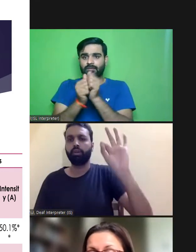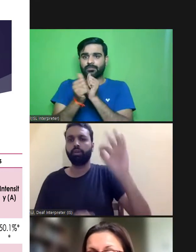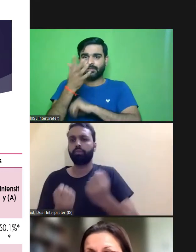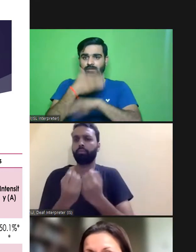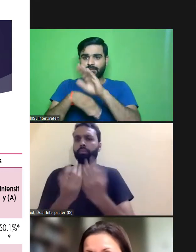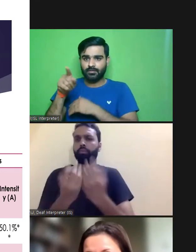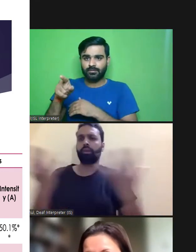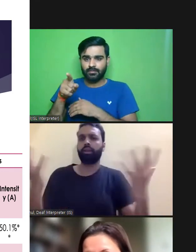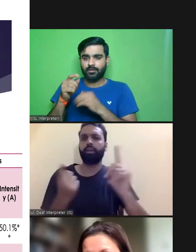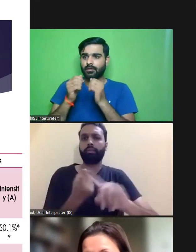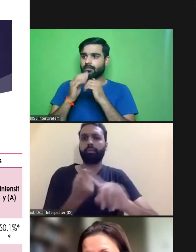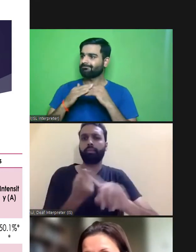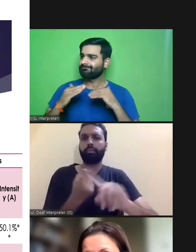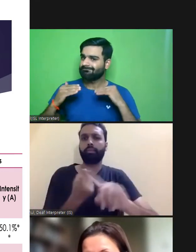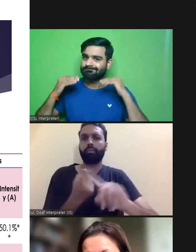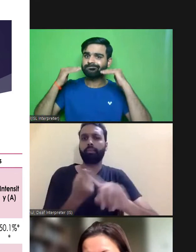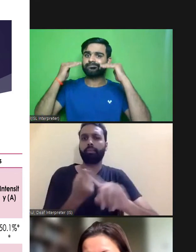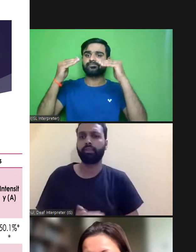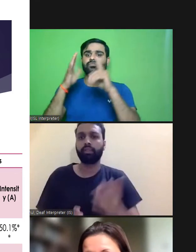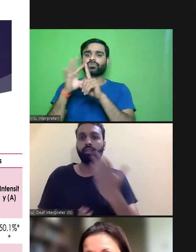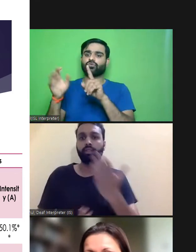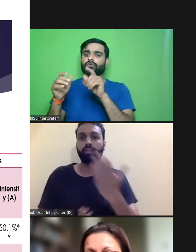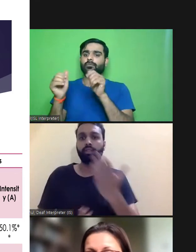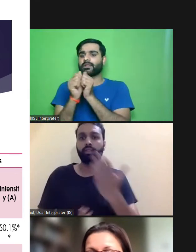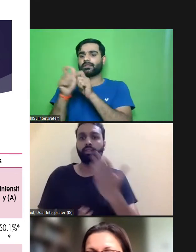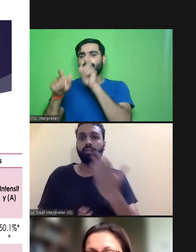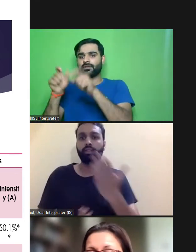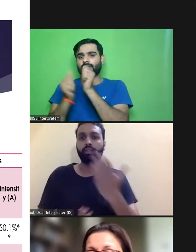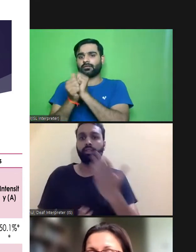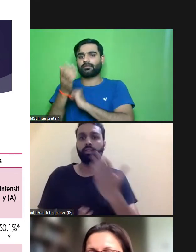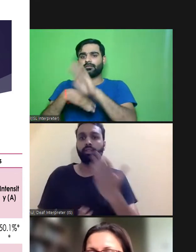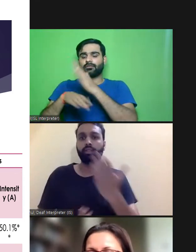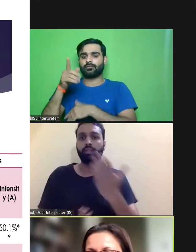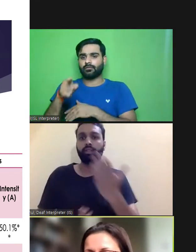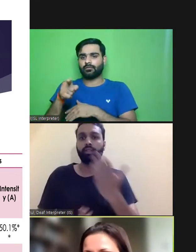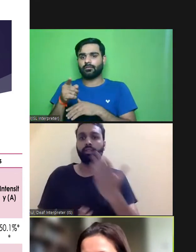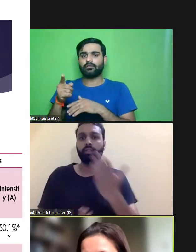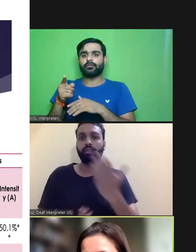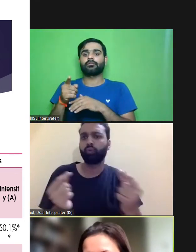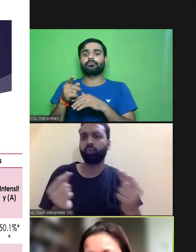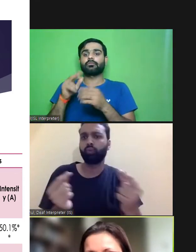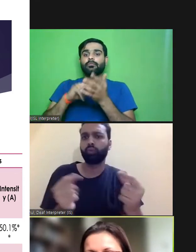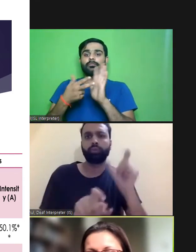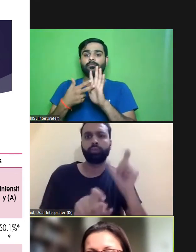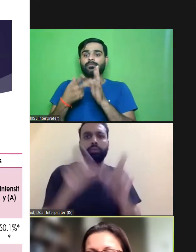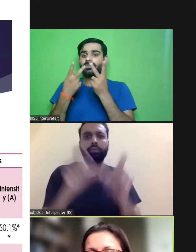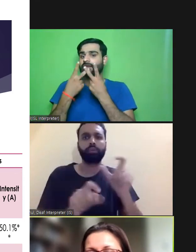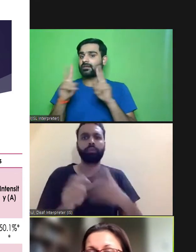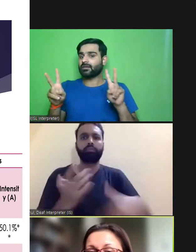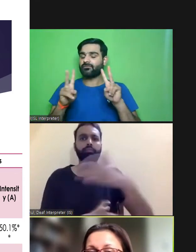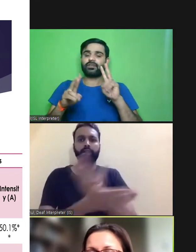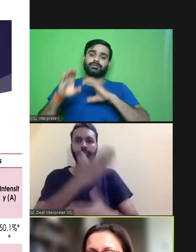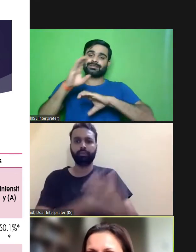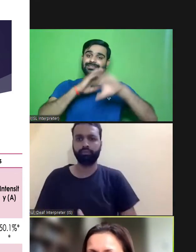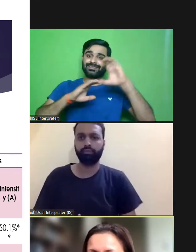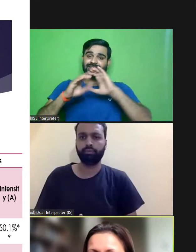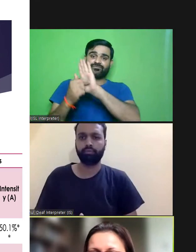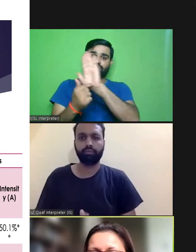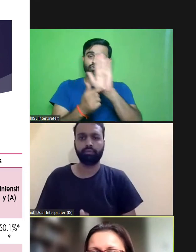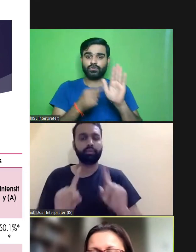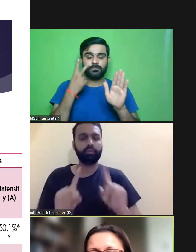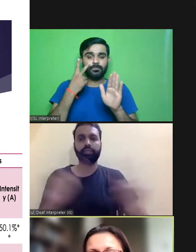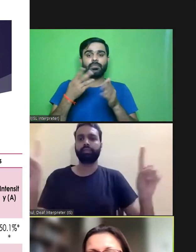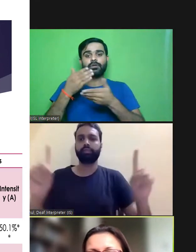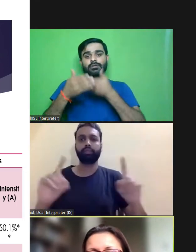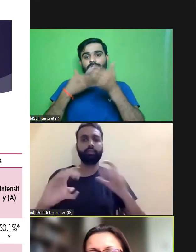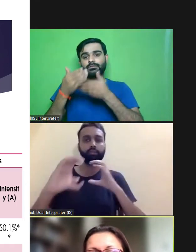was higher than for persons without disabilities. And this was significantly in the different countries and in all the indicators. Next